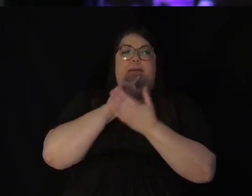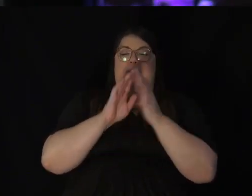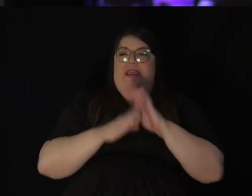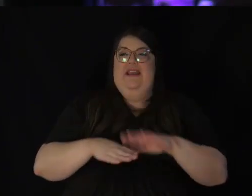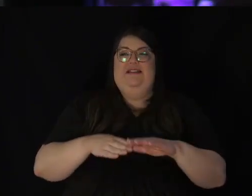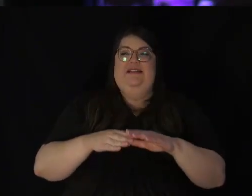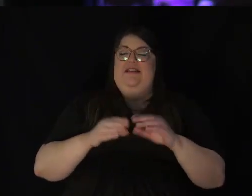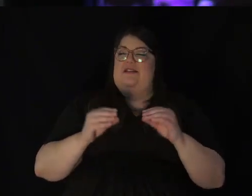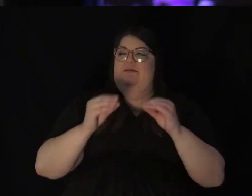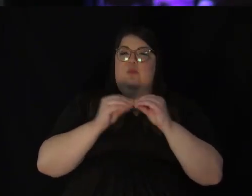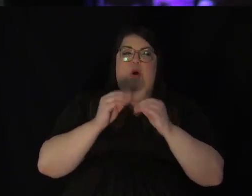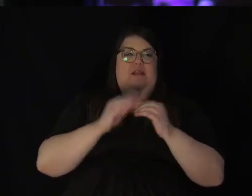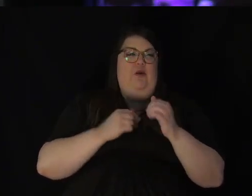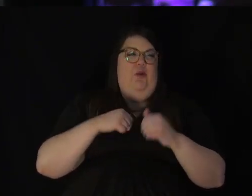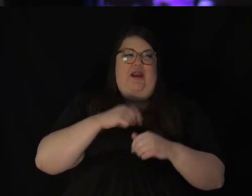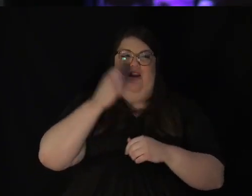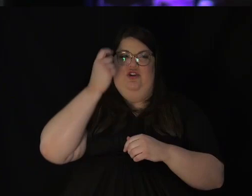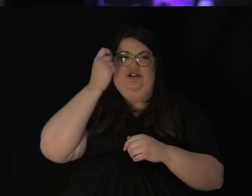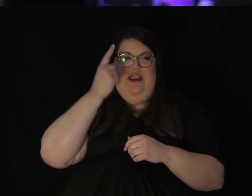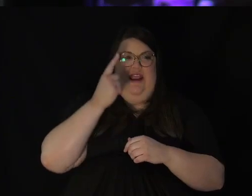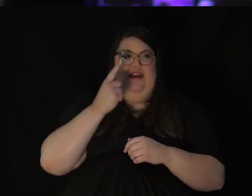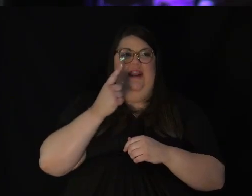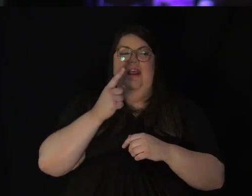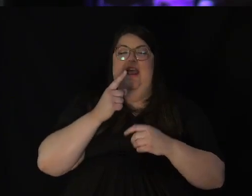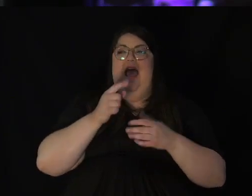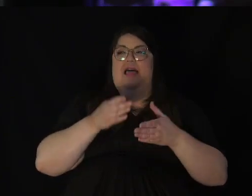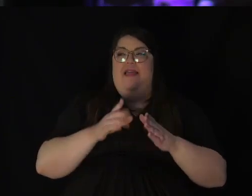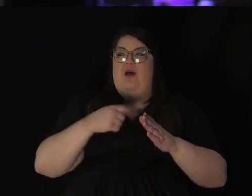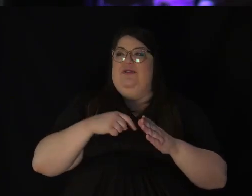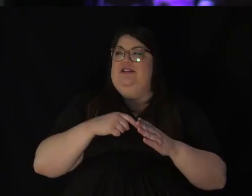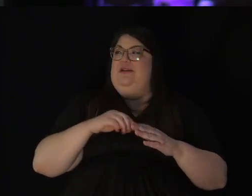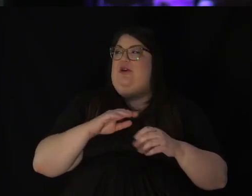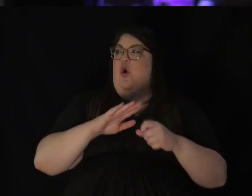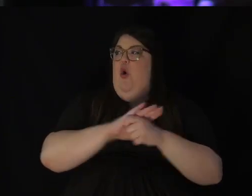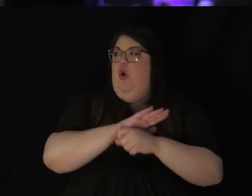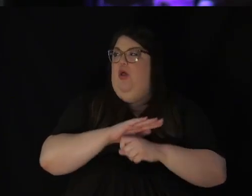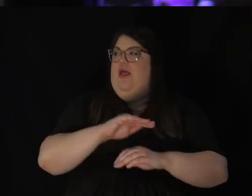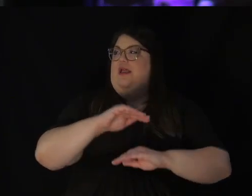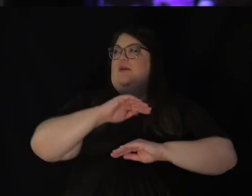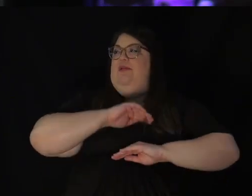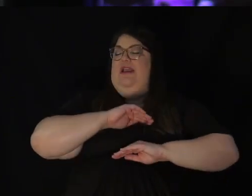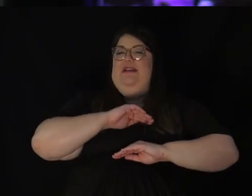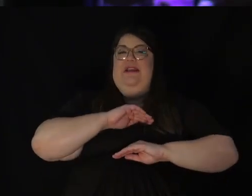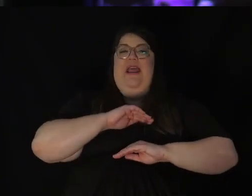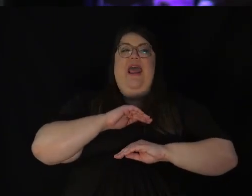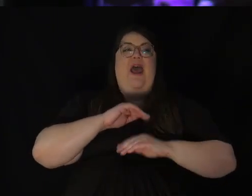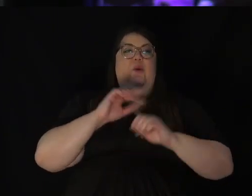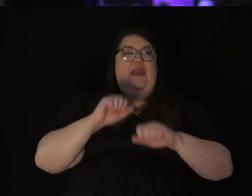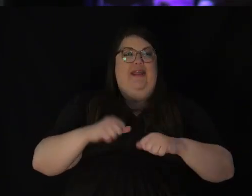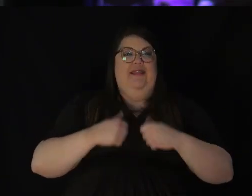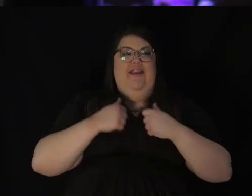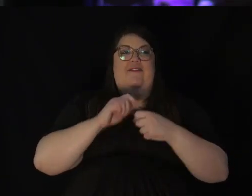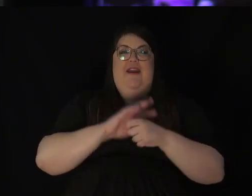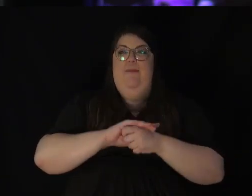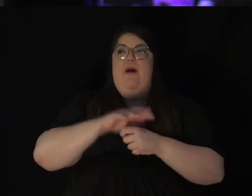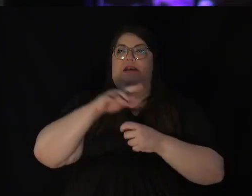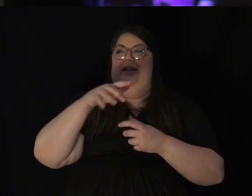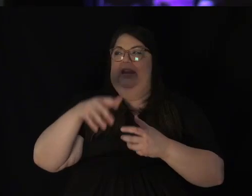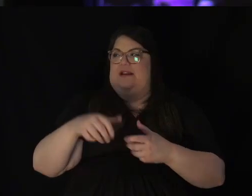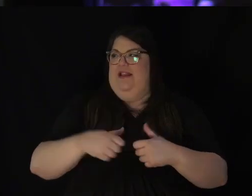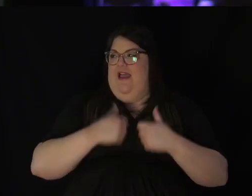understanding, peace that allows us to be whole and complete, and peace that allows us to live an abundant life. And all of these things are